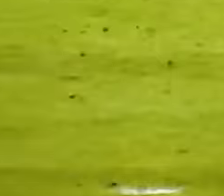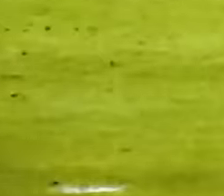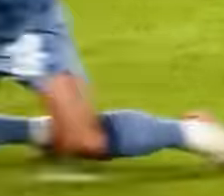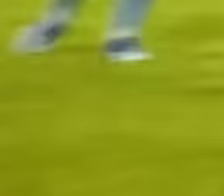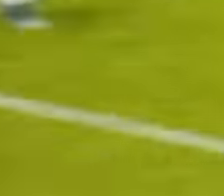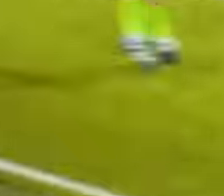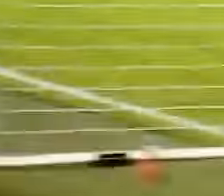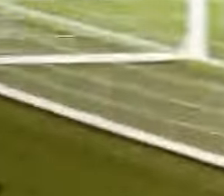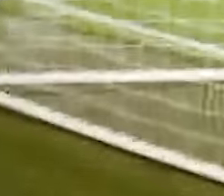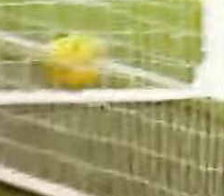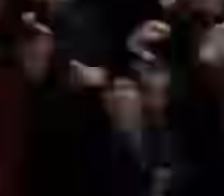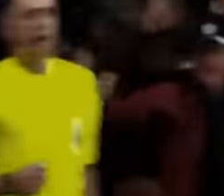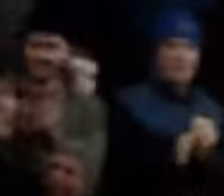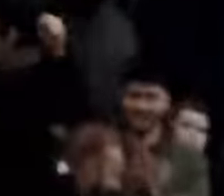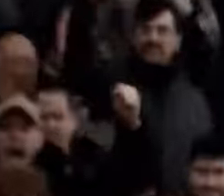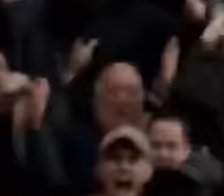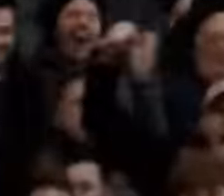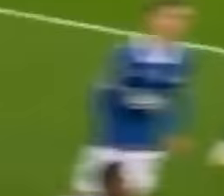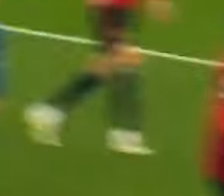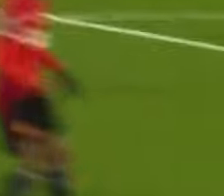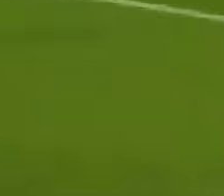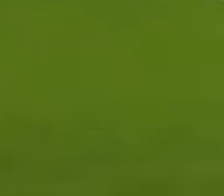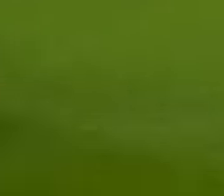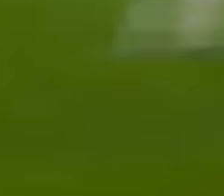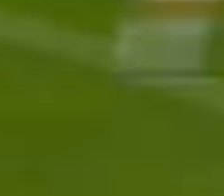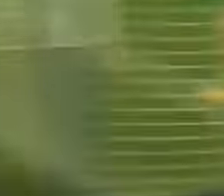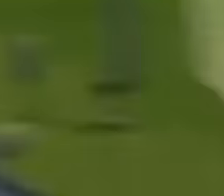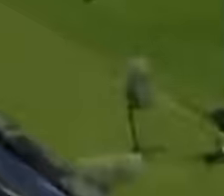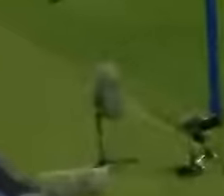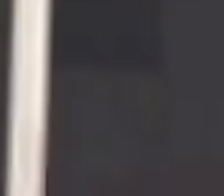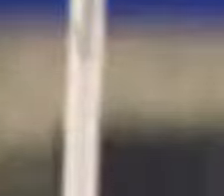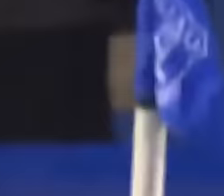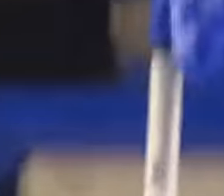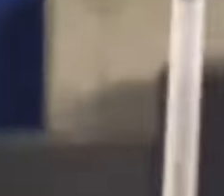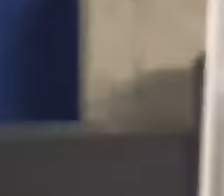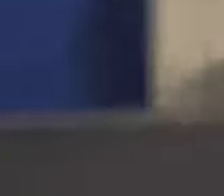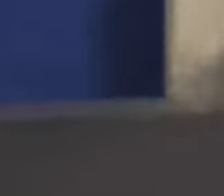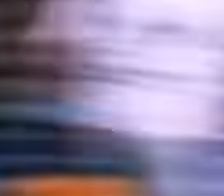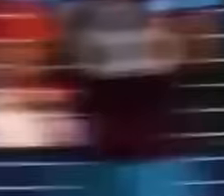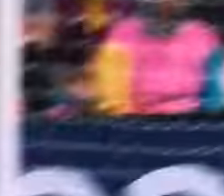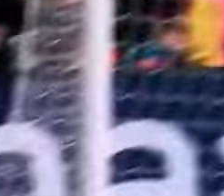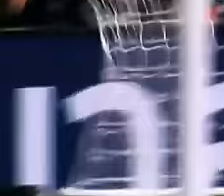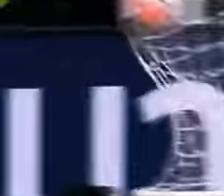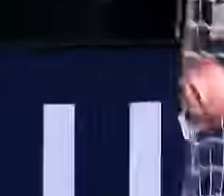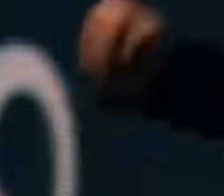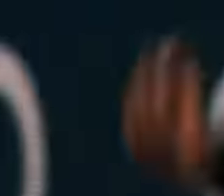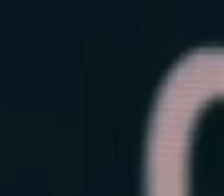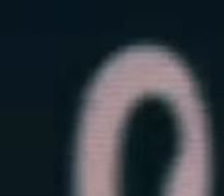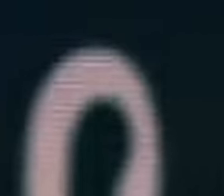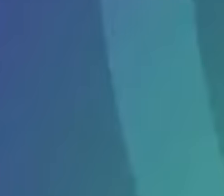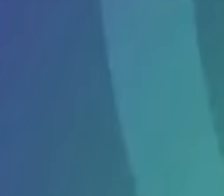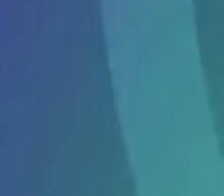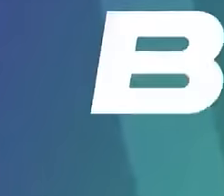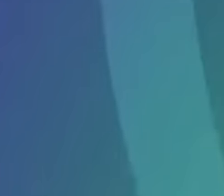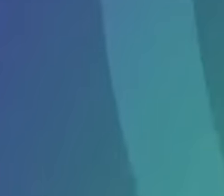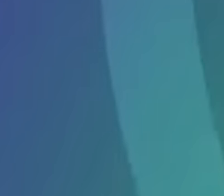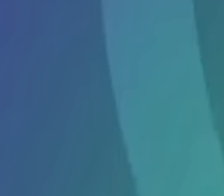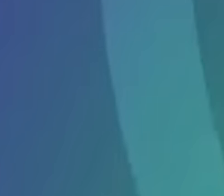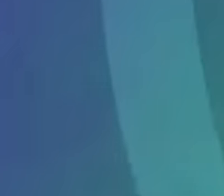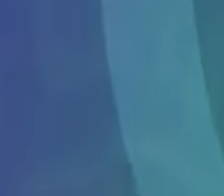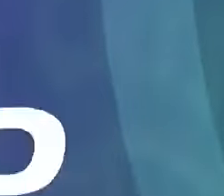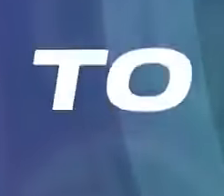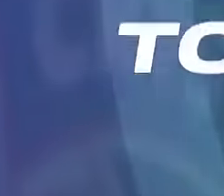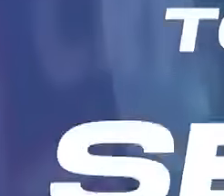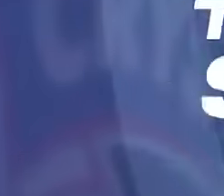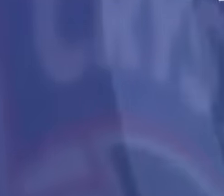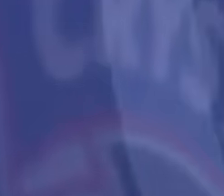up now at csport.tv or download the C-Sport app to catch all the action. C-Sport, the best